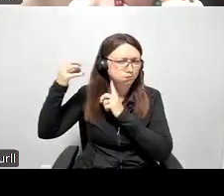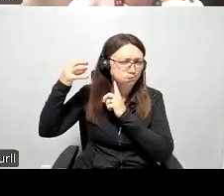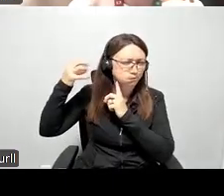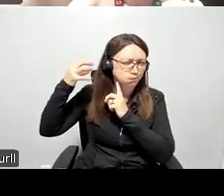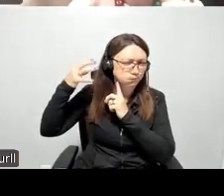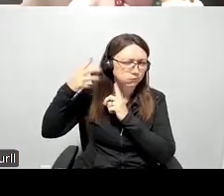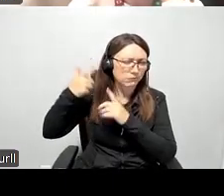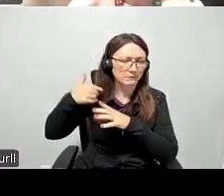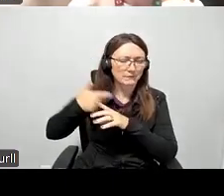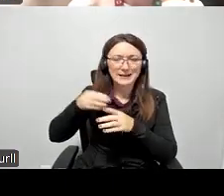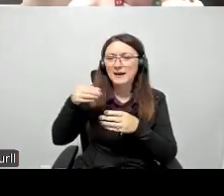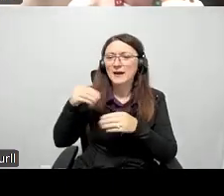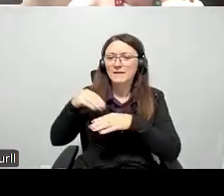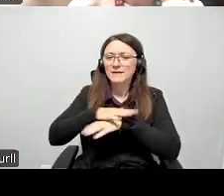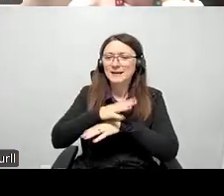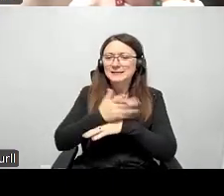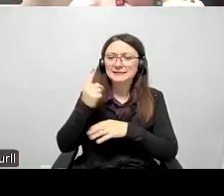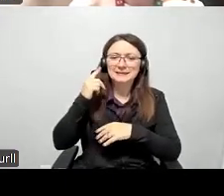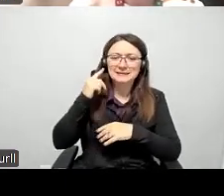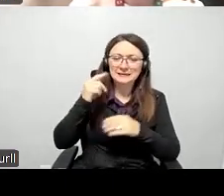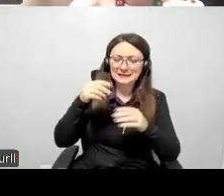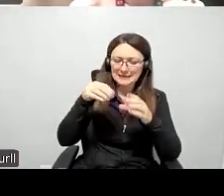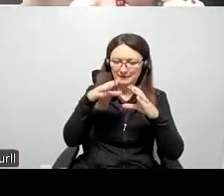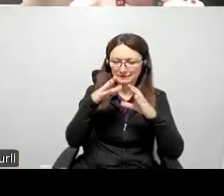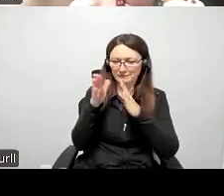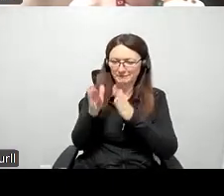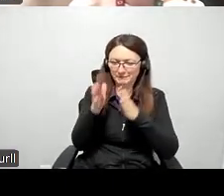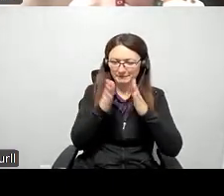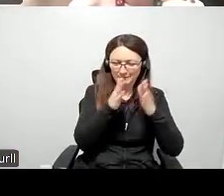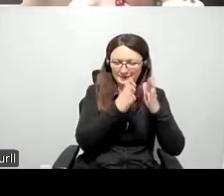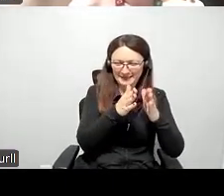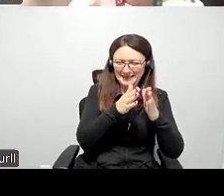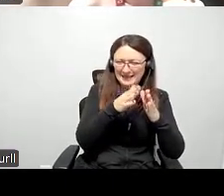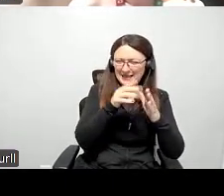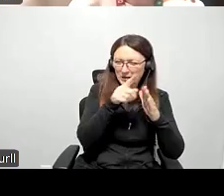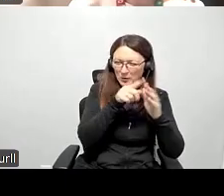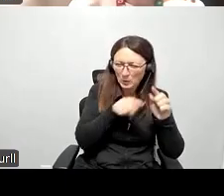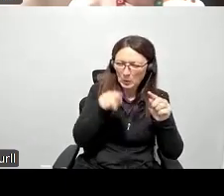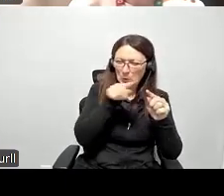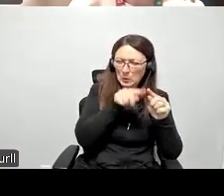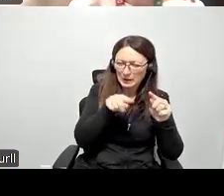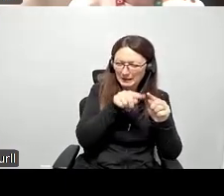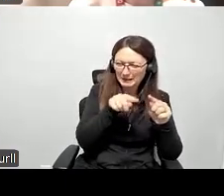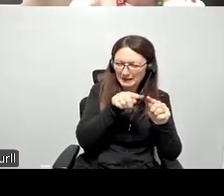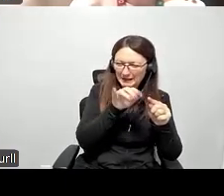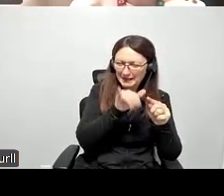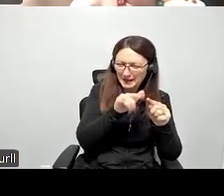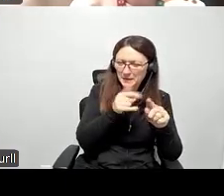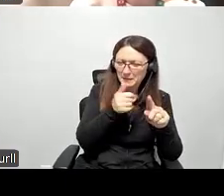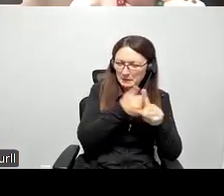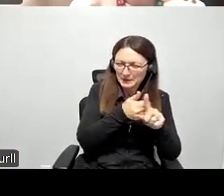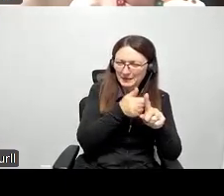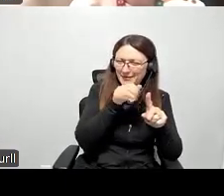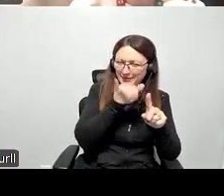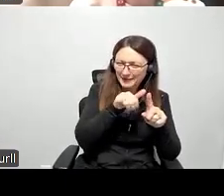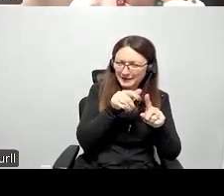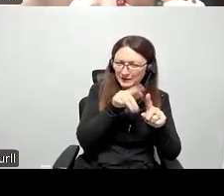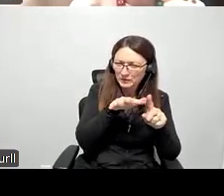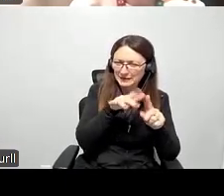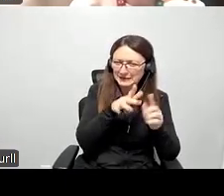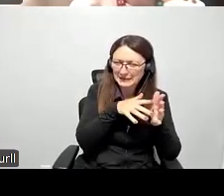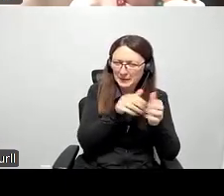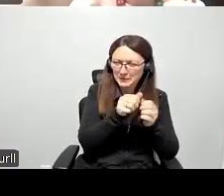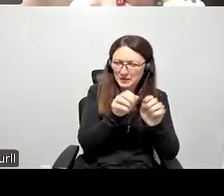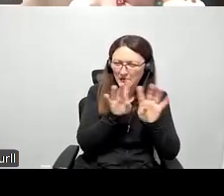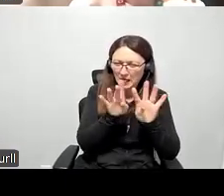typically affects our inner hair cells, so inside that little snail shell in the cochlea. And we can see some damaged hair